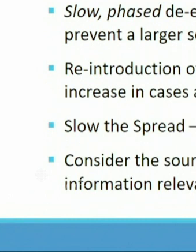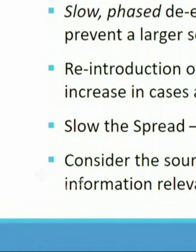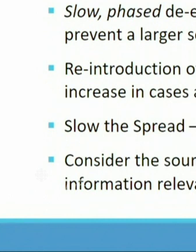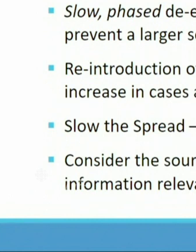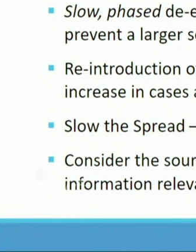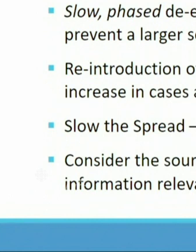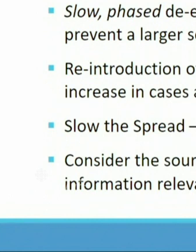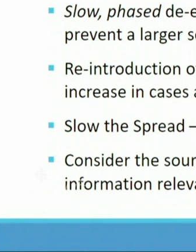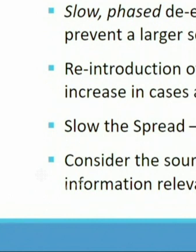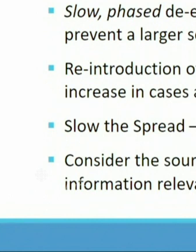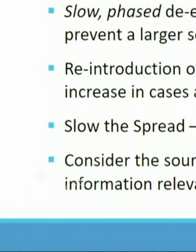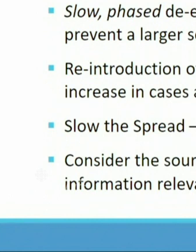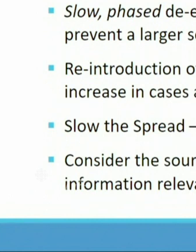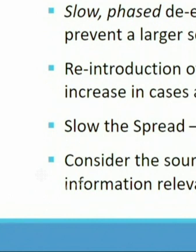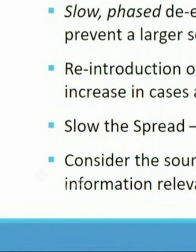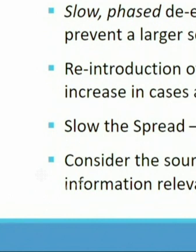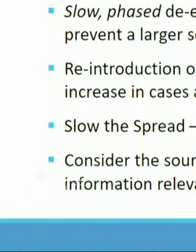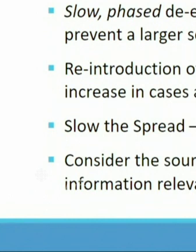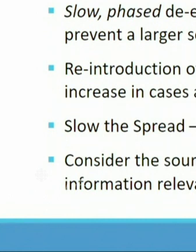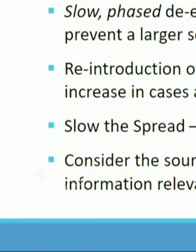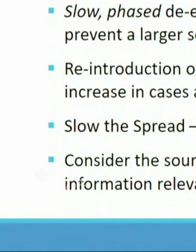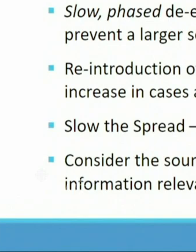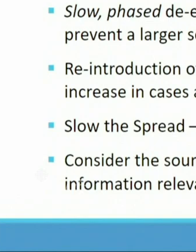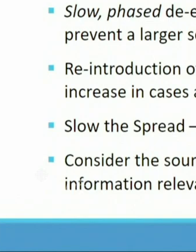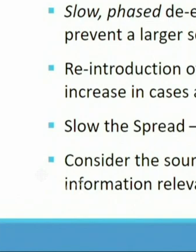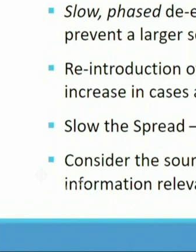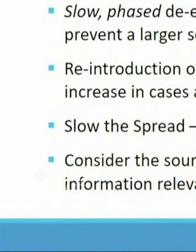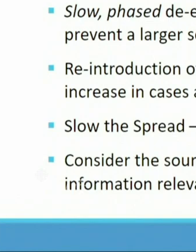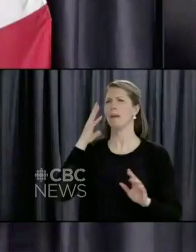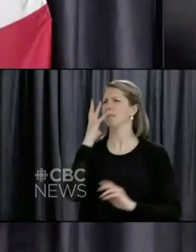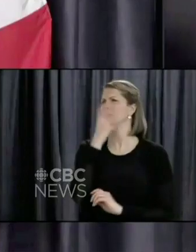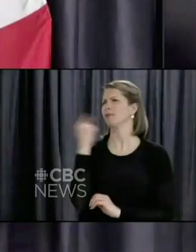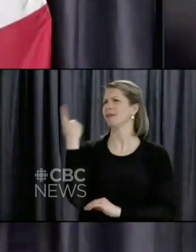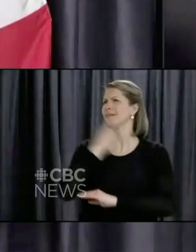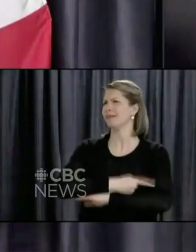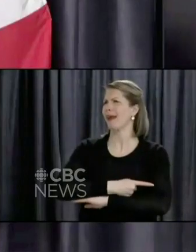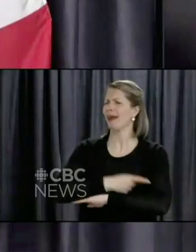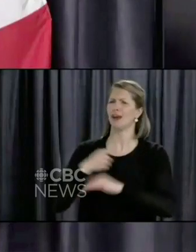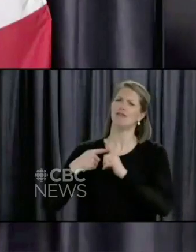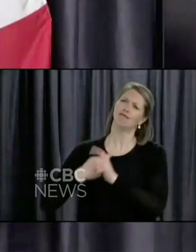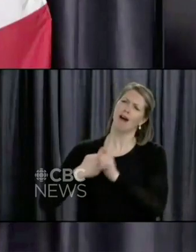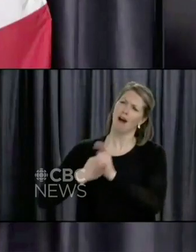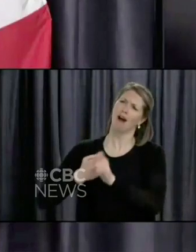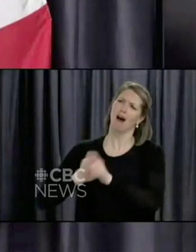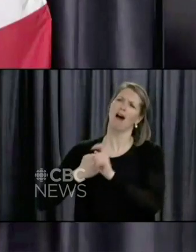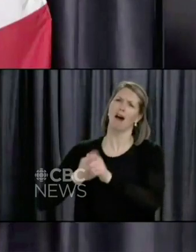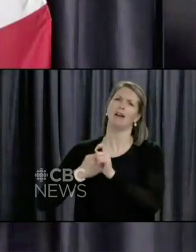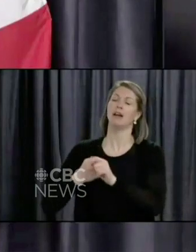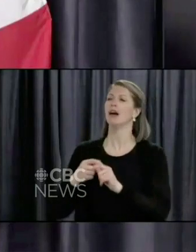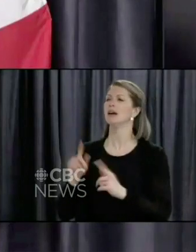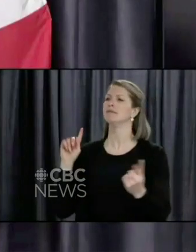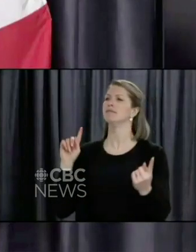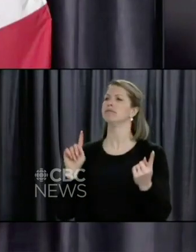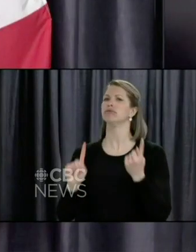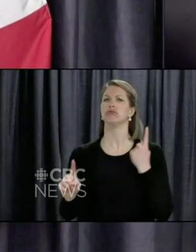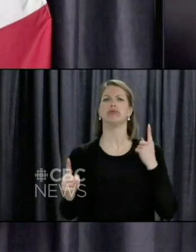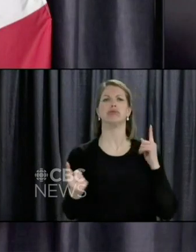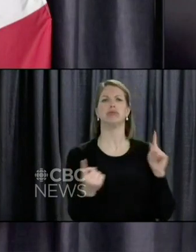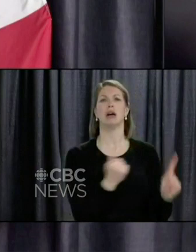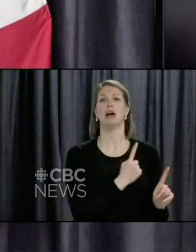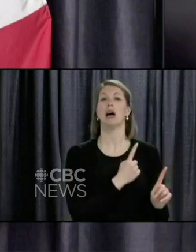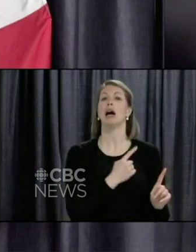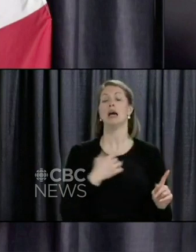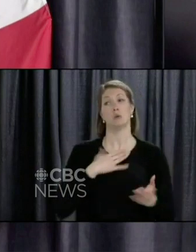just a beautiful day yesterday. I went for a run, and I was just thinking as I was running, it's nice to see people out, but you have to remember to slow the